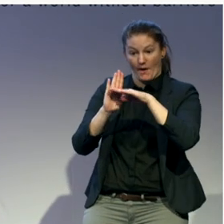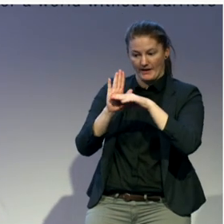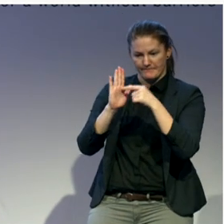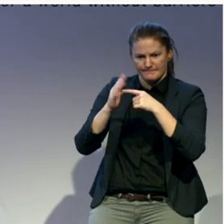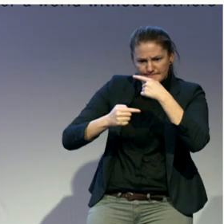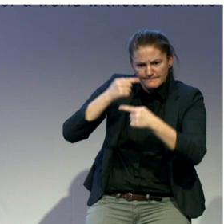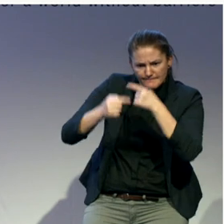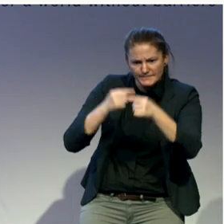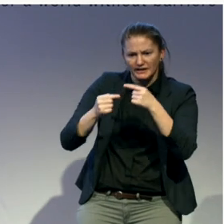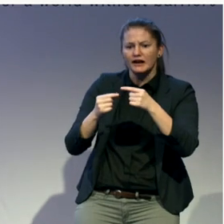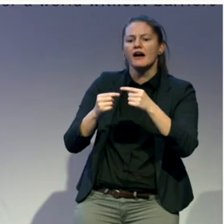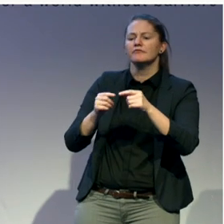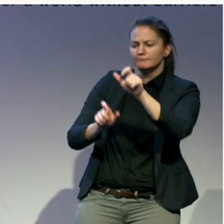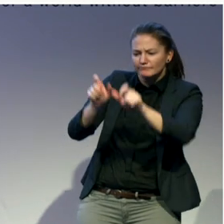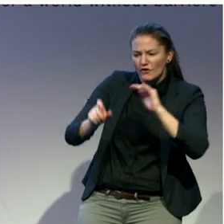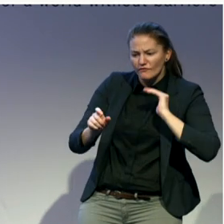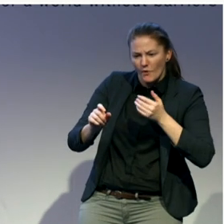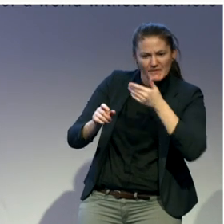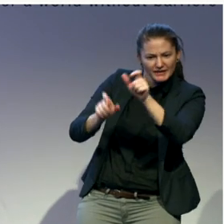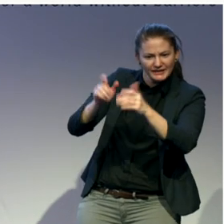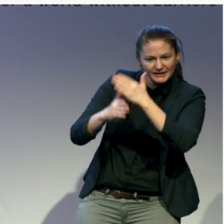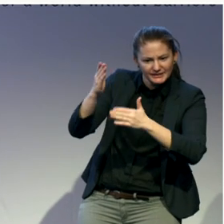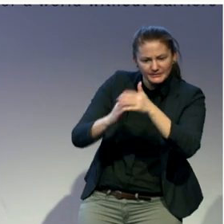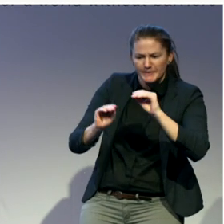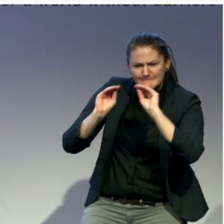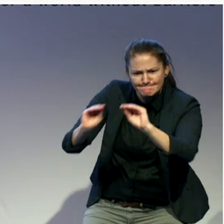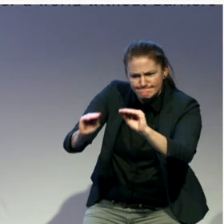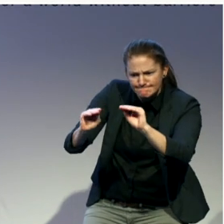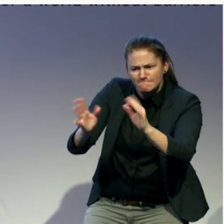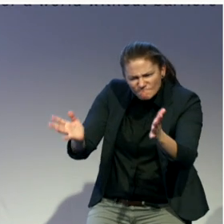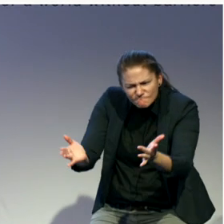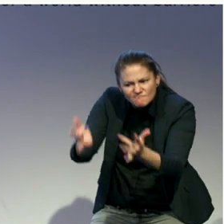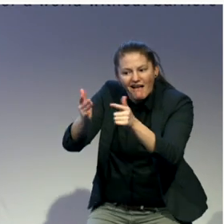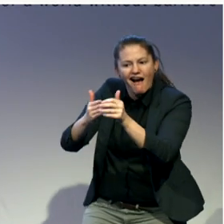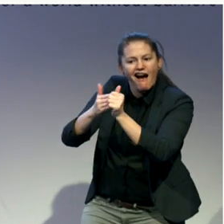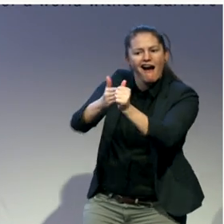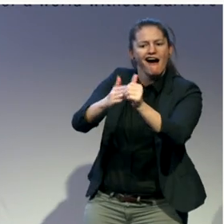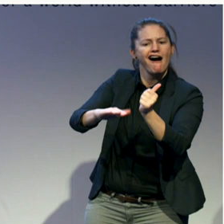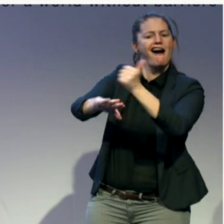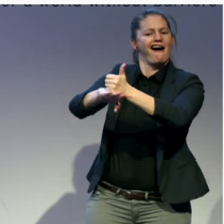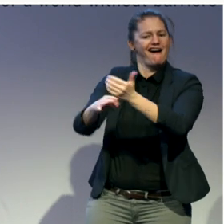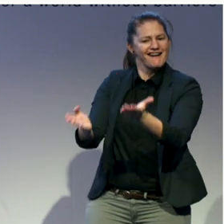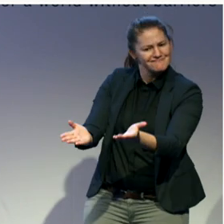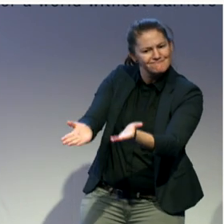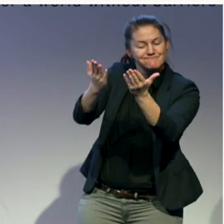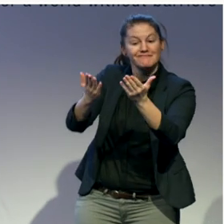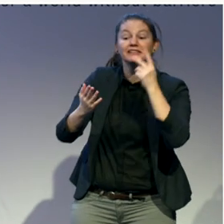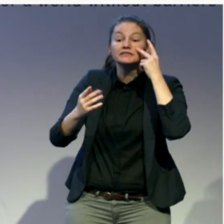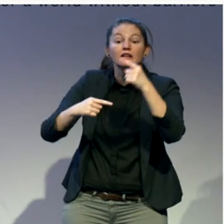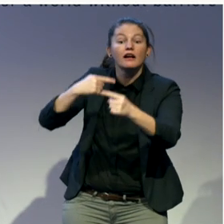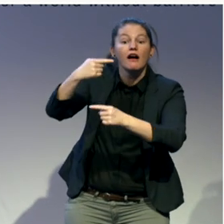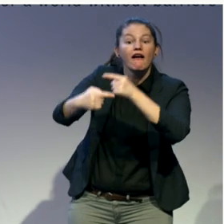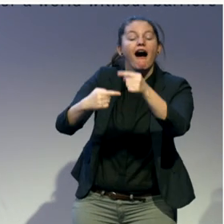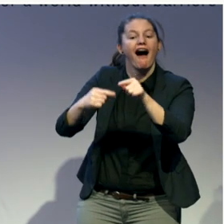leaders. And the result was that the women are more self-confident and they network a lot. So